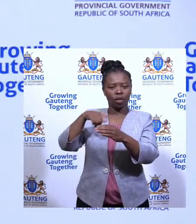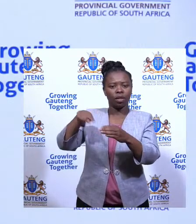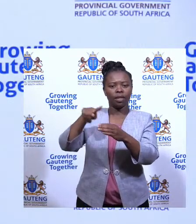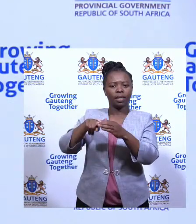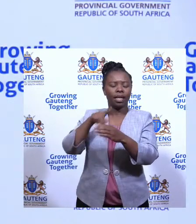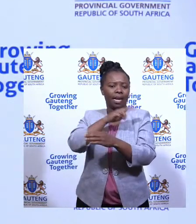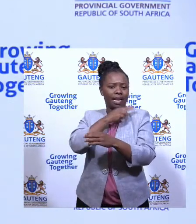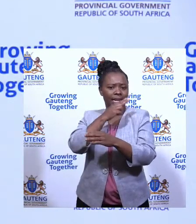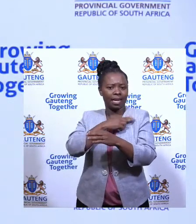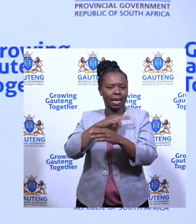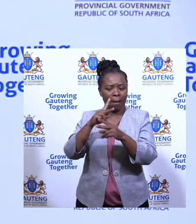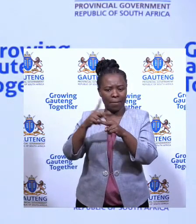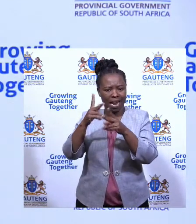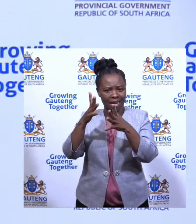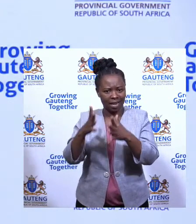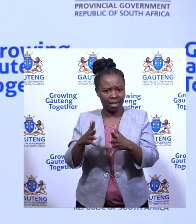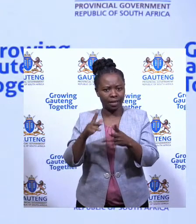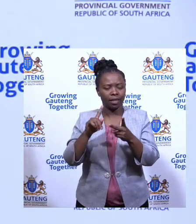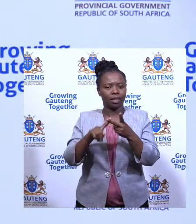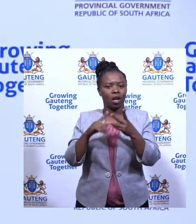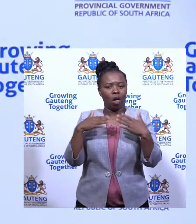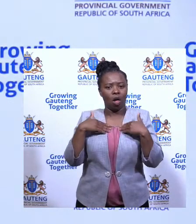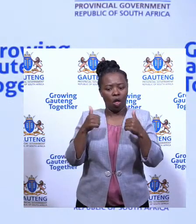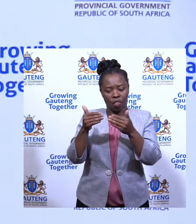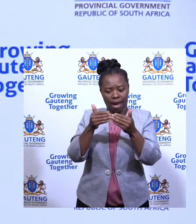clinical planners,